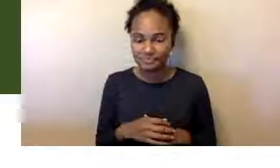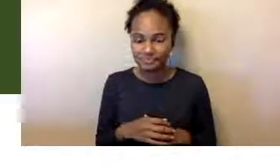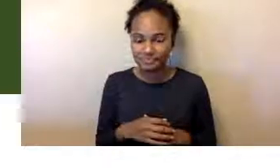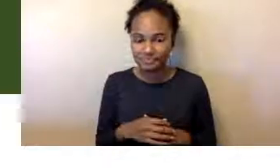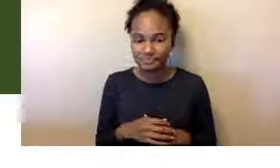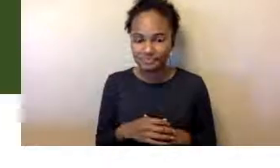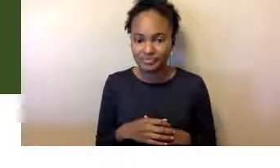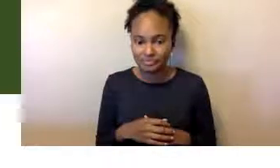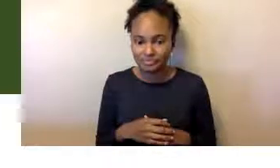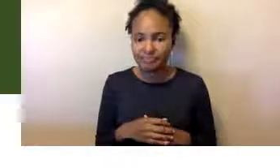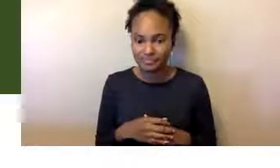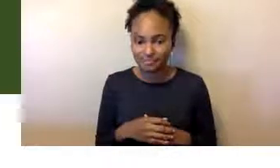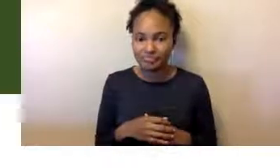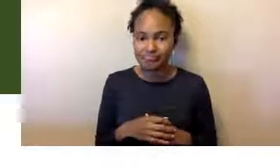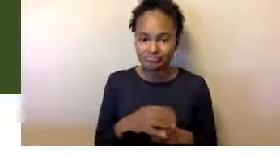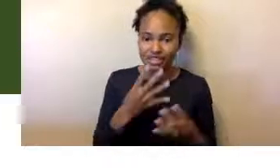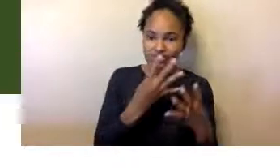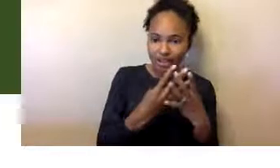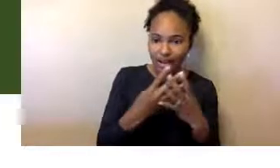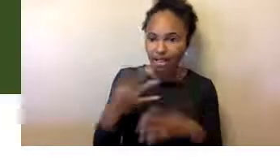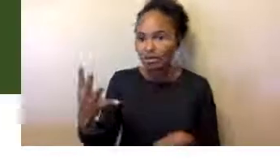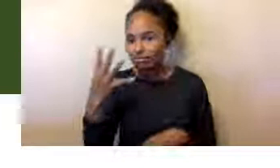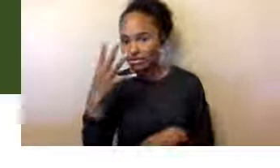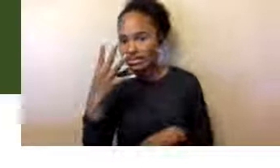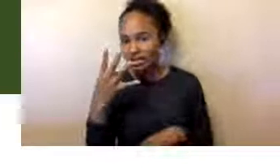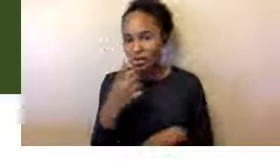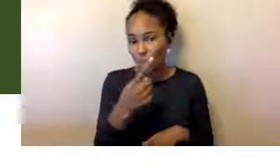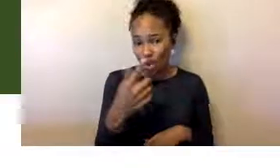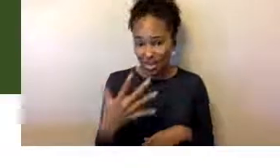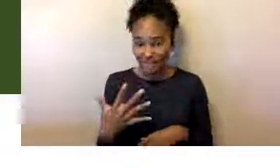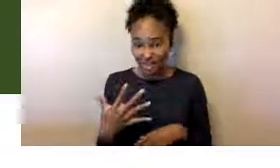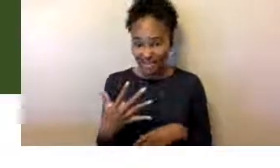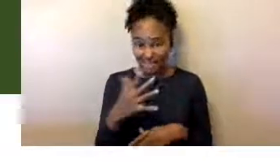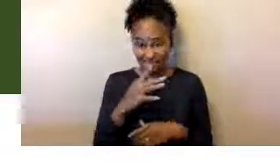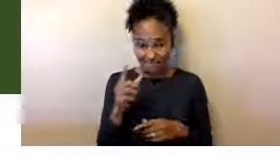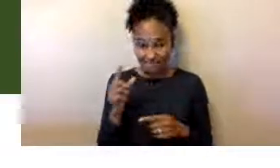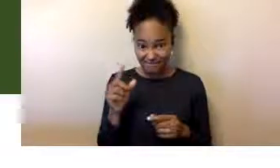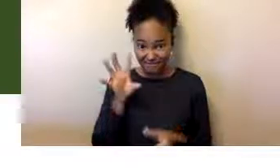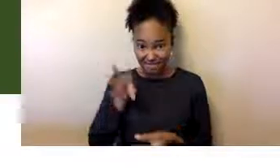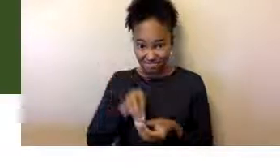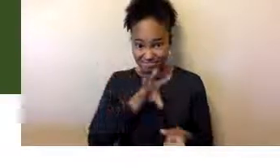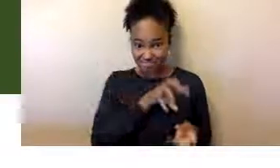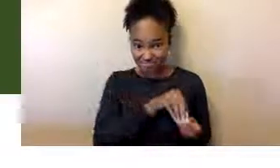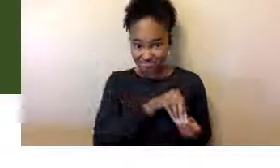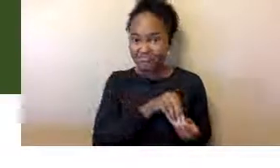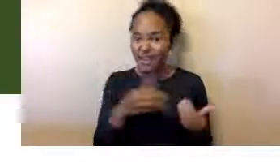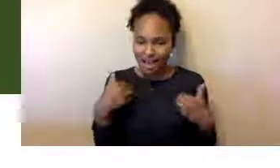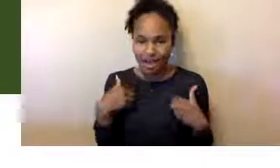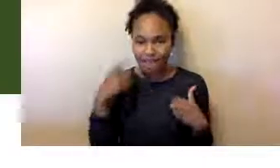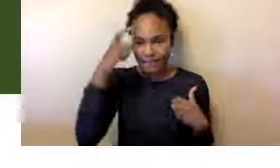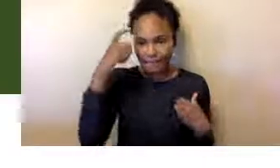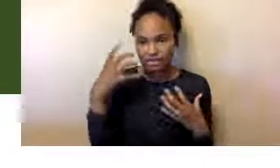in jails and prisons, 1 out of 5 of those individuals have a severe mental